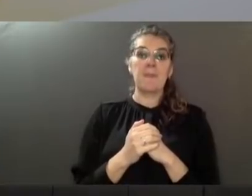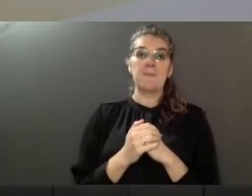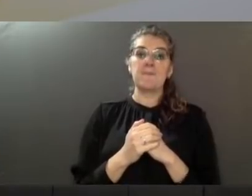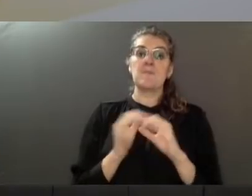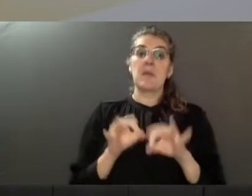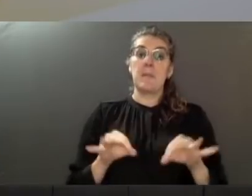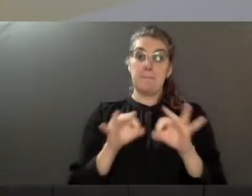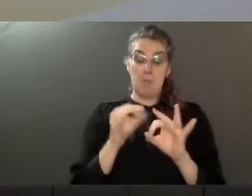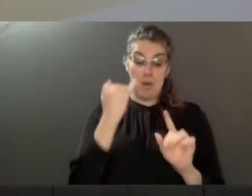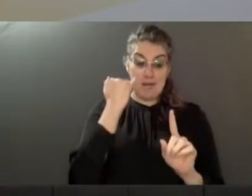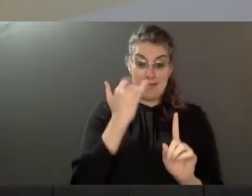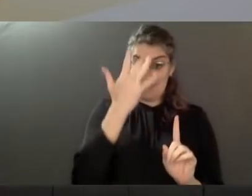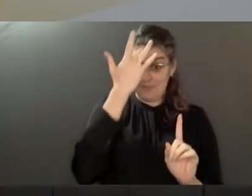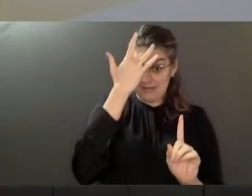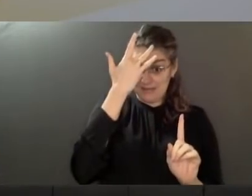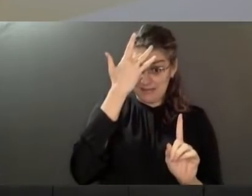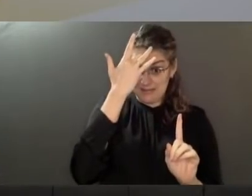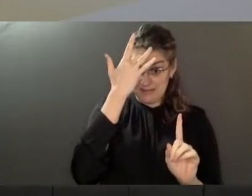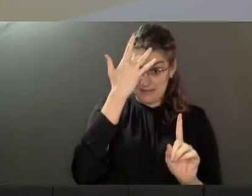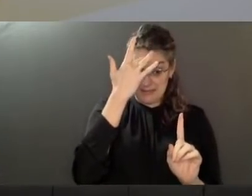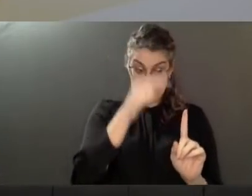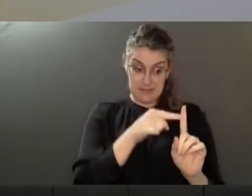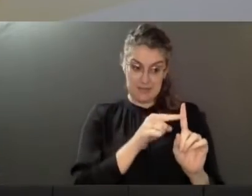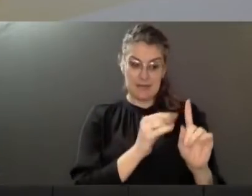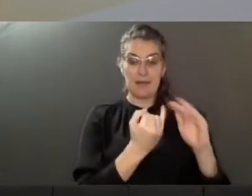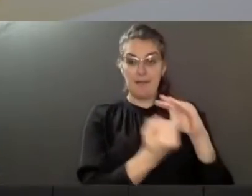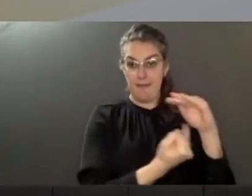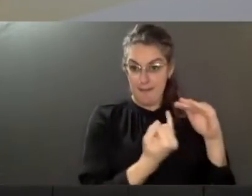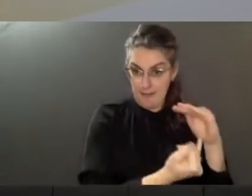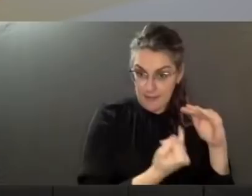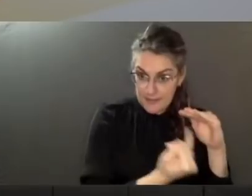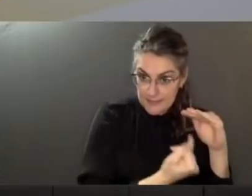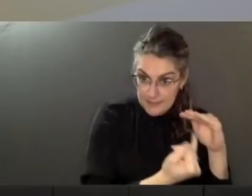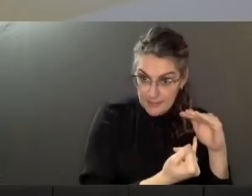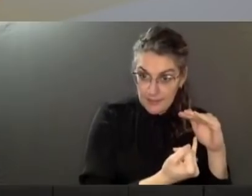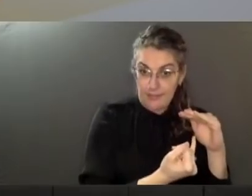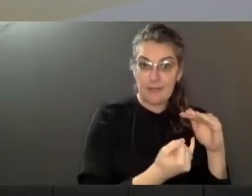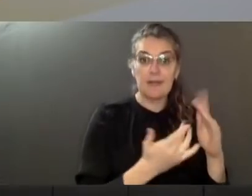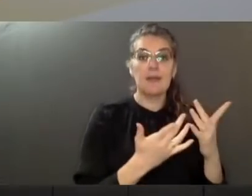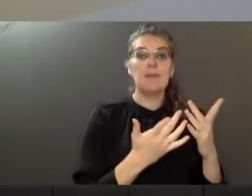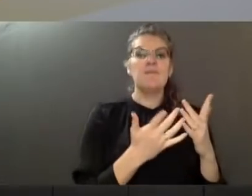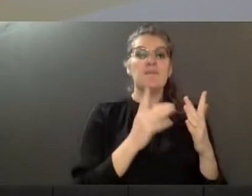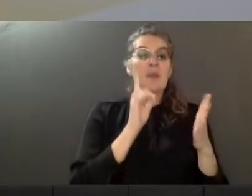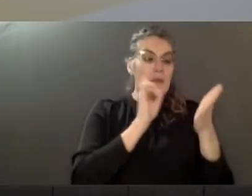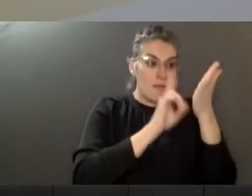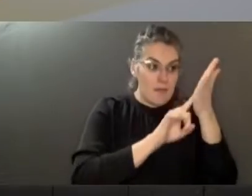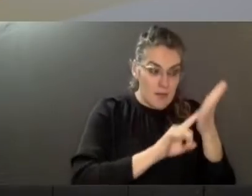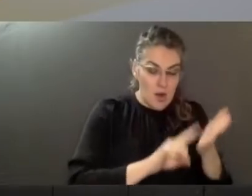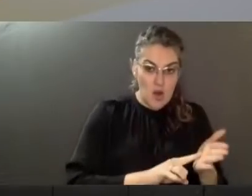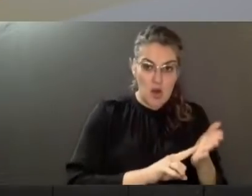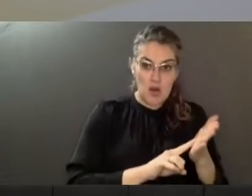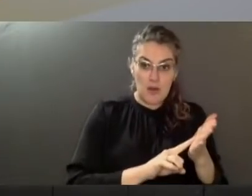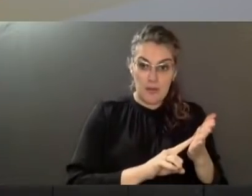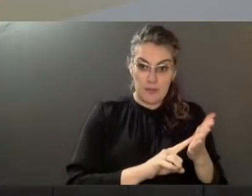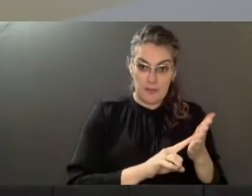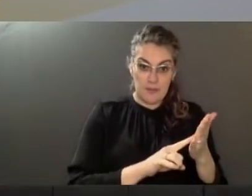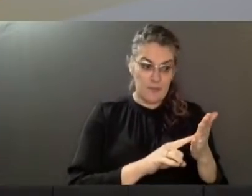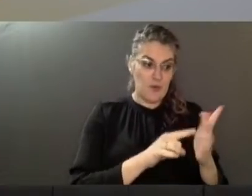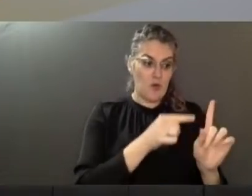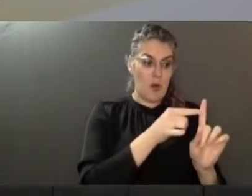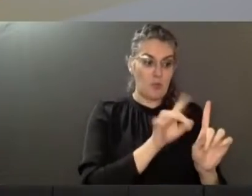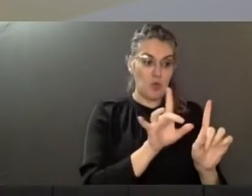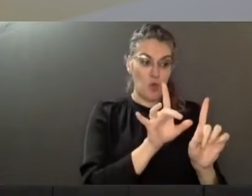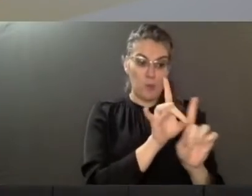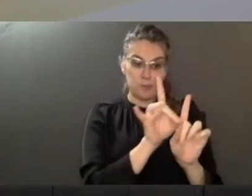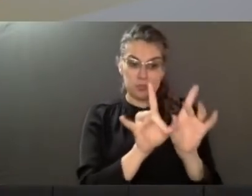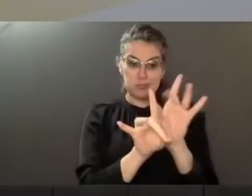potential cases, diagnose cases early, conduct comprehensive contact tracing, and quarantine close contacts and confirmed cases. And